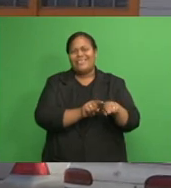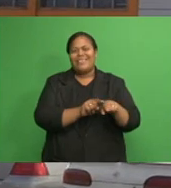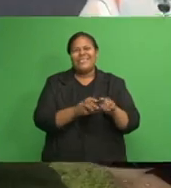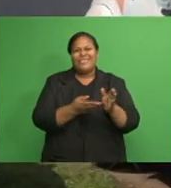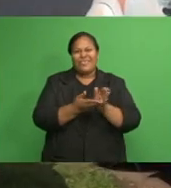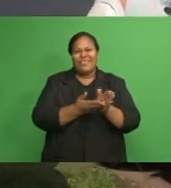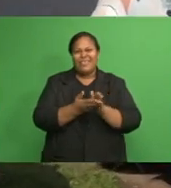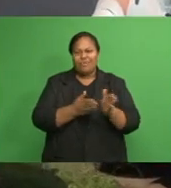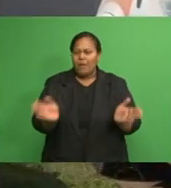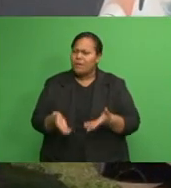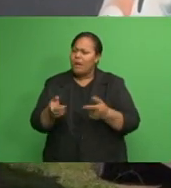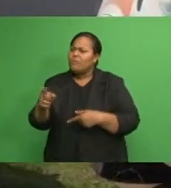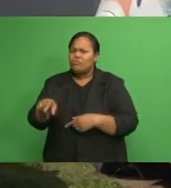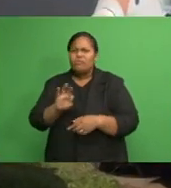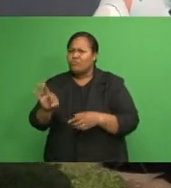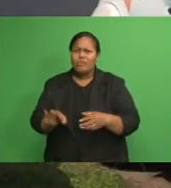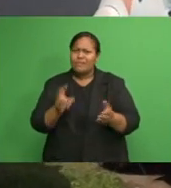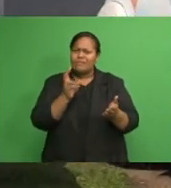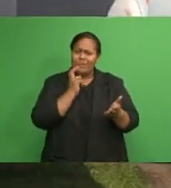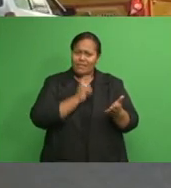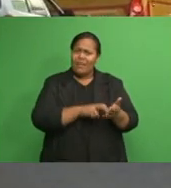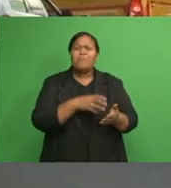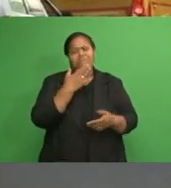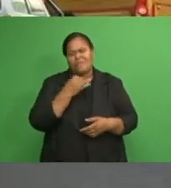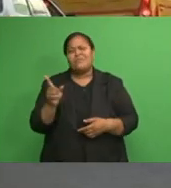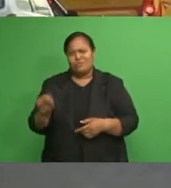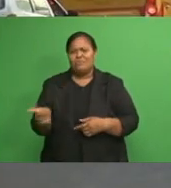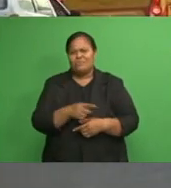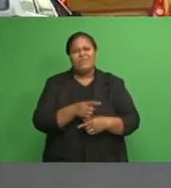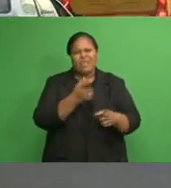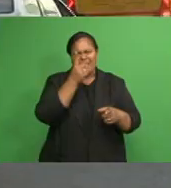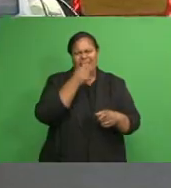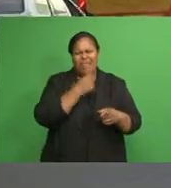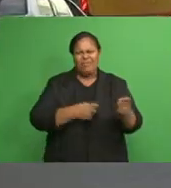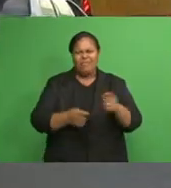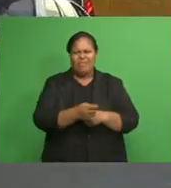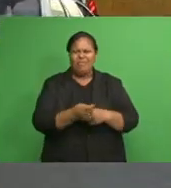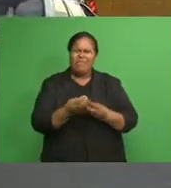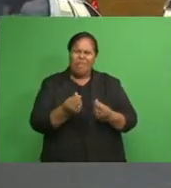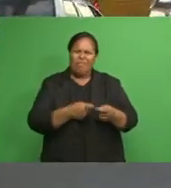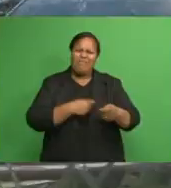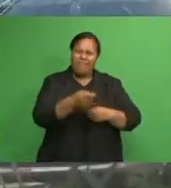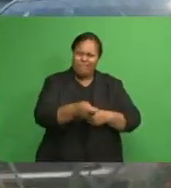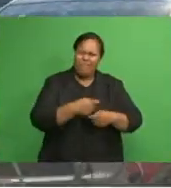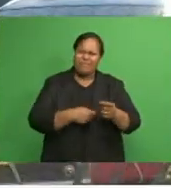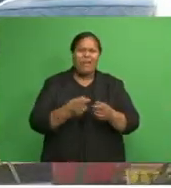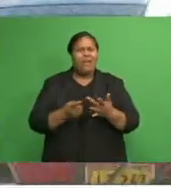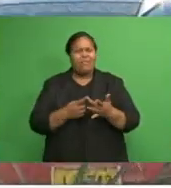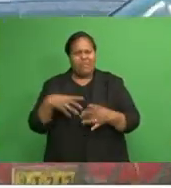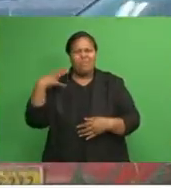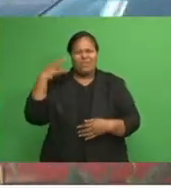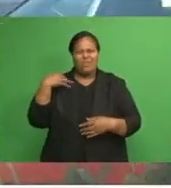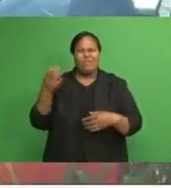those who haven't to sign up, as this will allow them to carry out transactions and easily access services such as applications for their